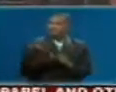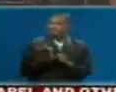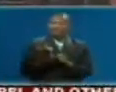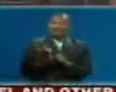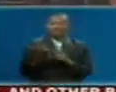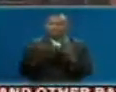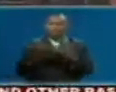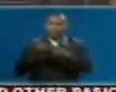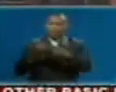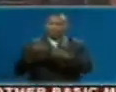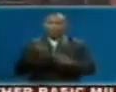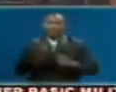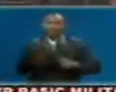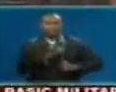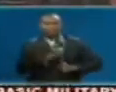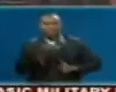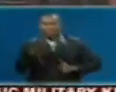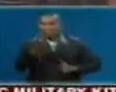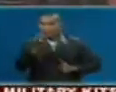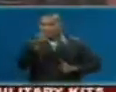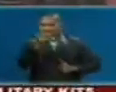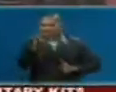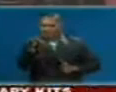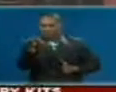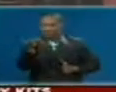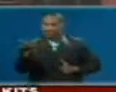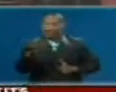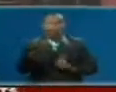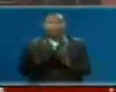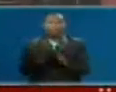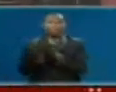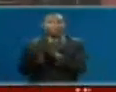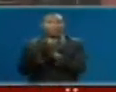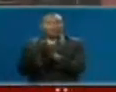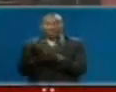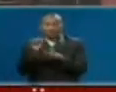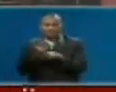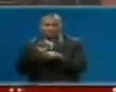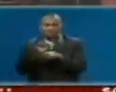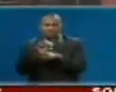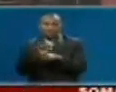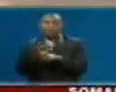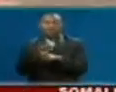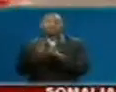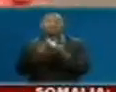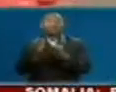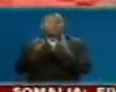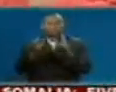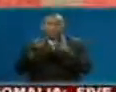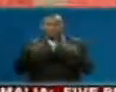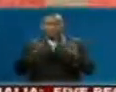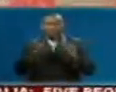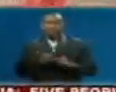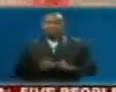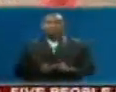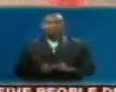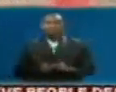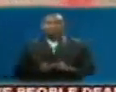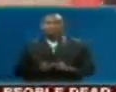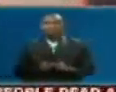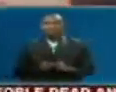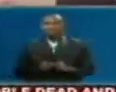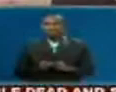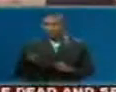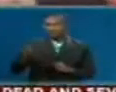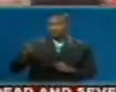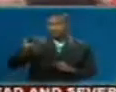equipping the Ghana Navy to meet the current complex maritime security challenges. As part of the